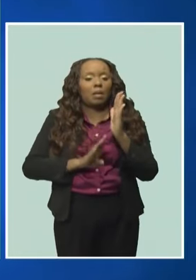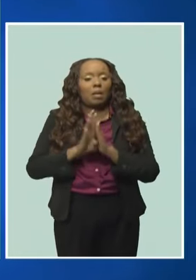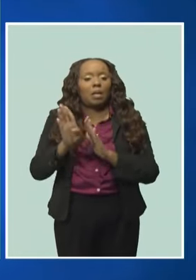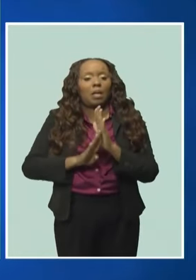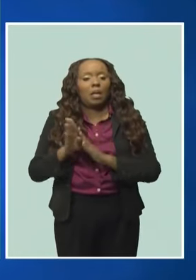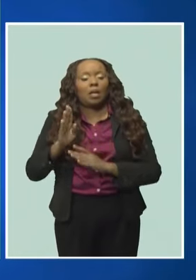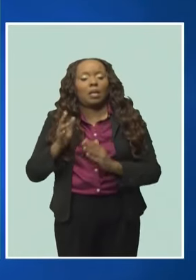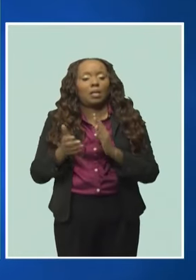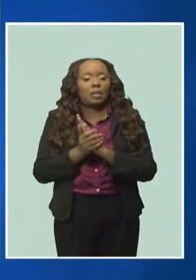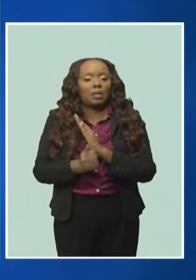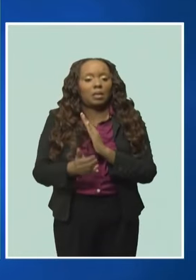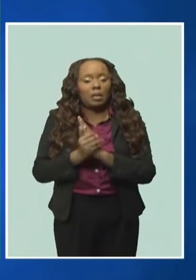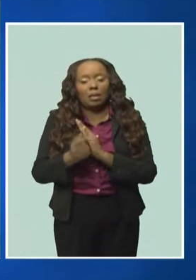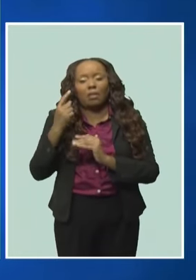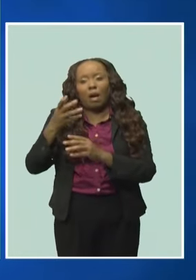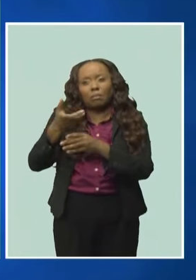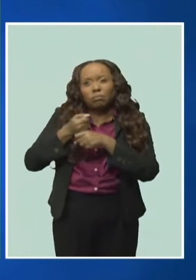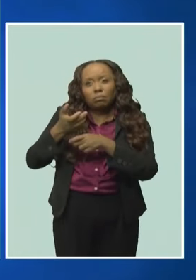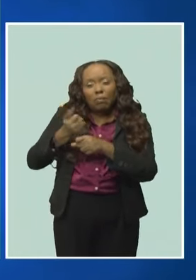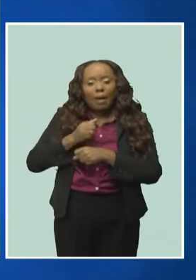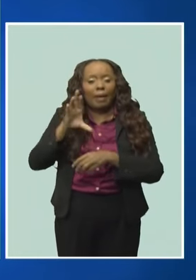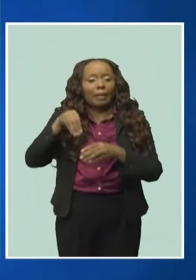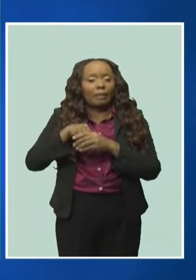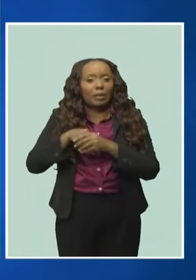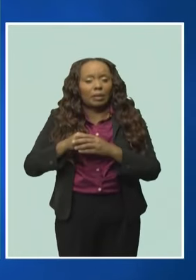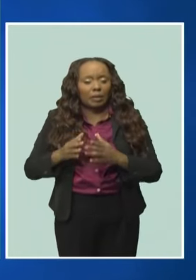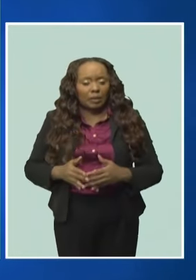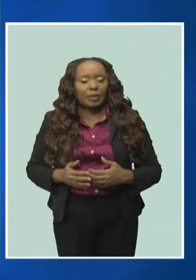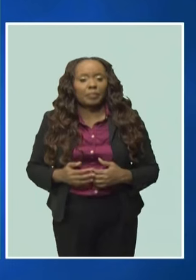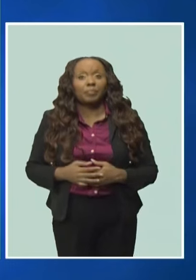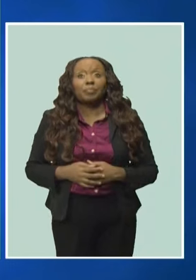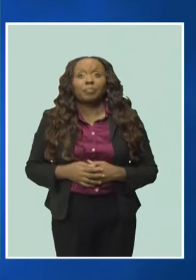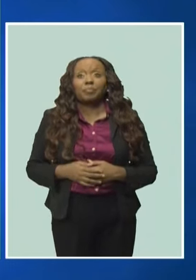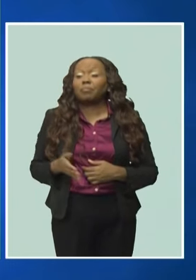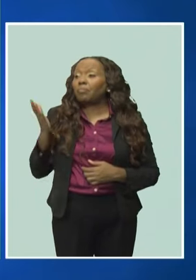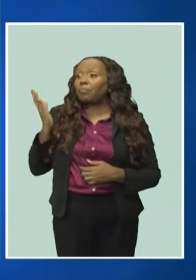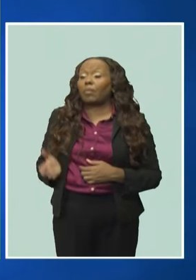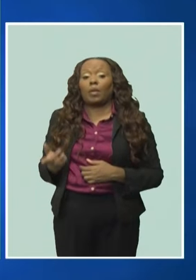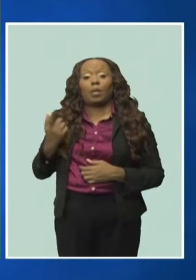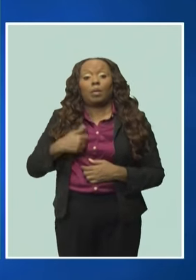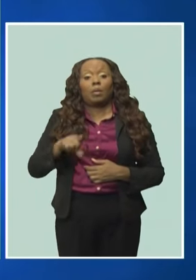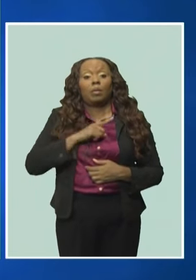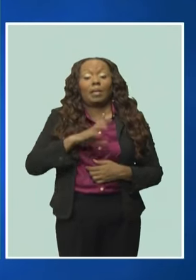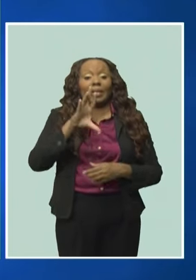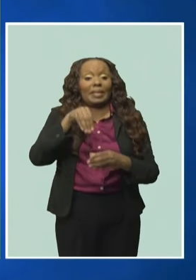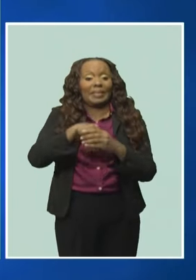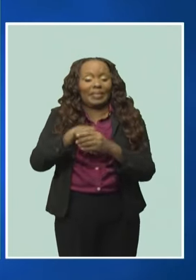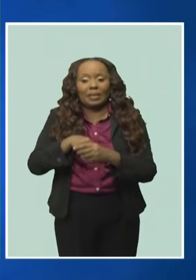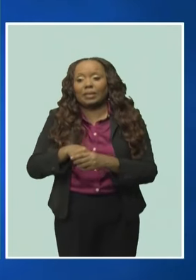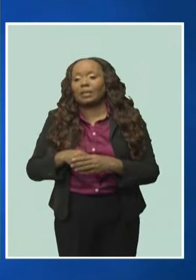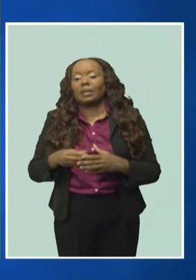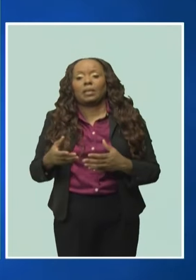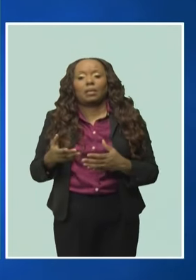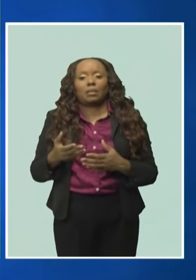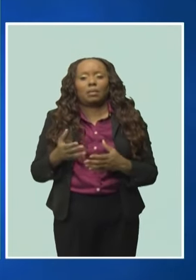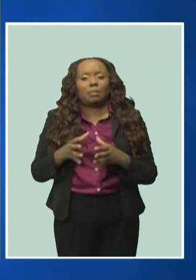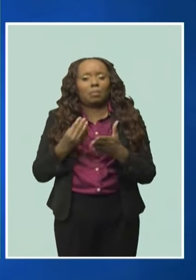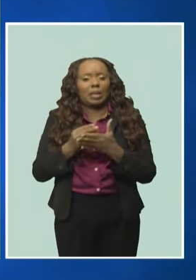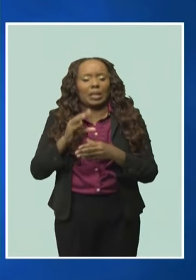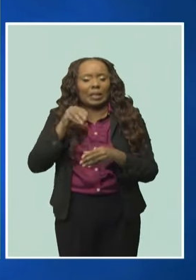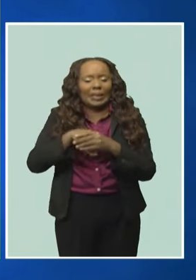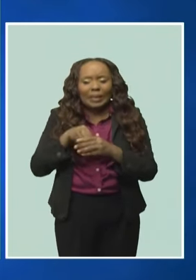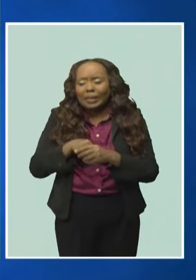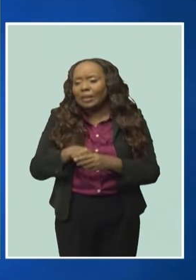attract investors. We are doing significant investments in our our School